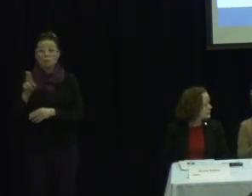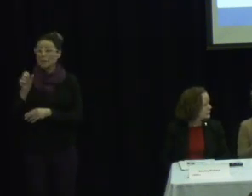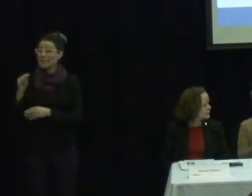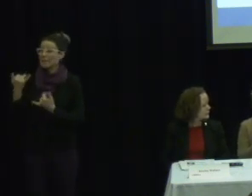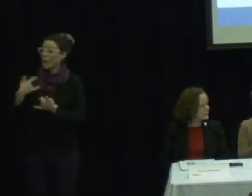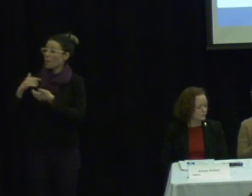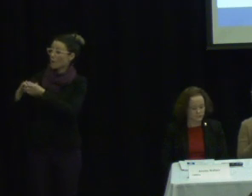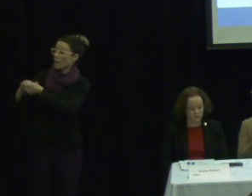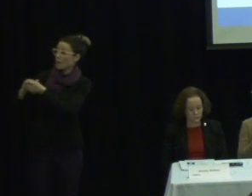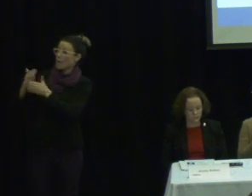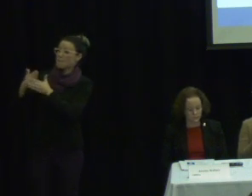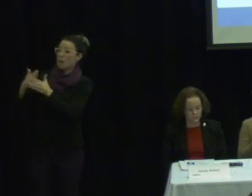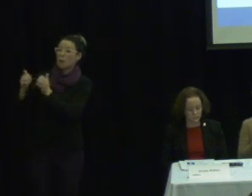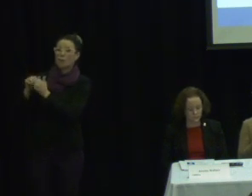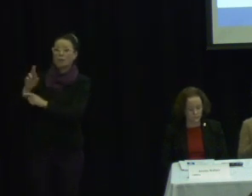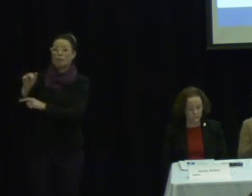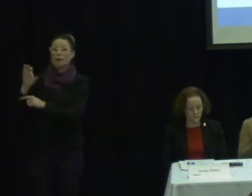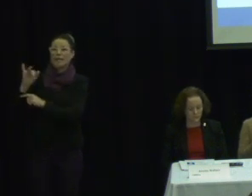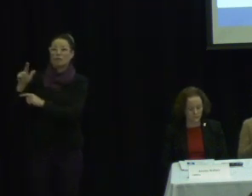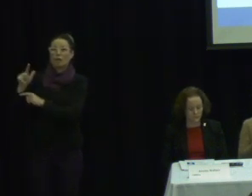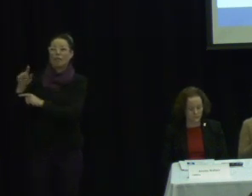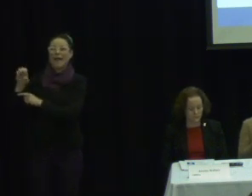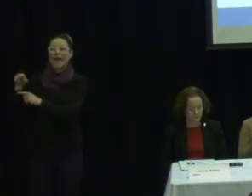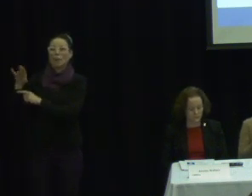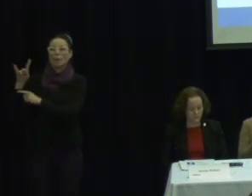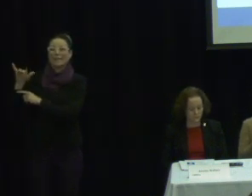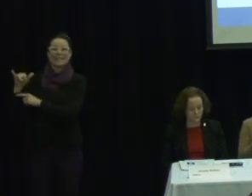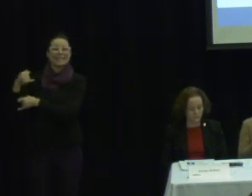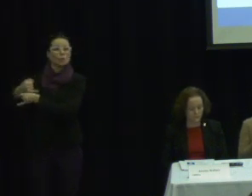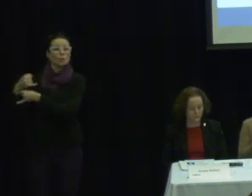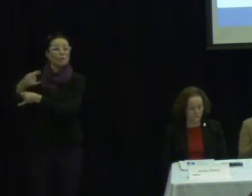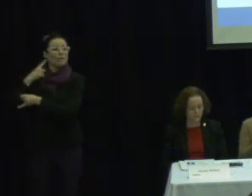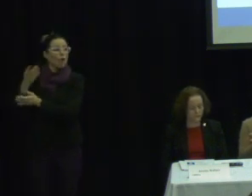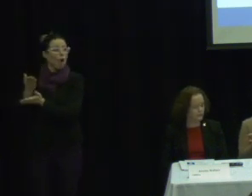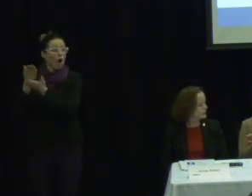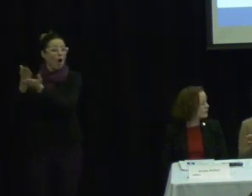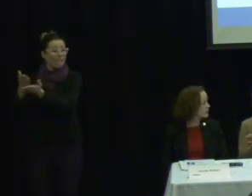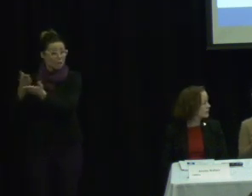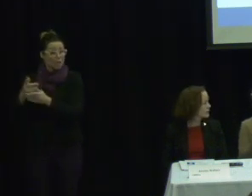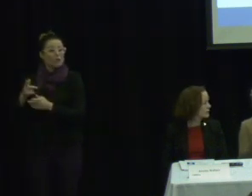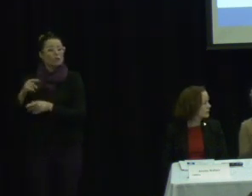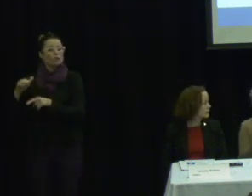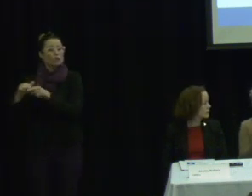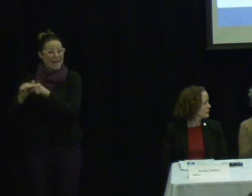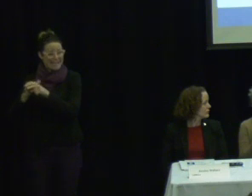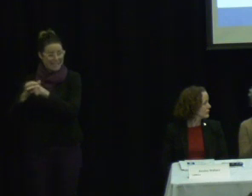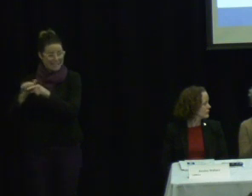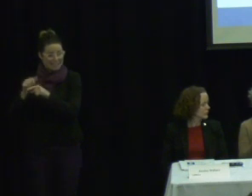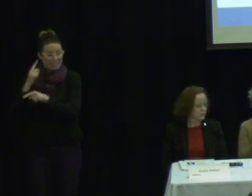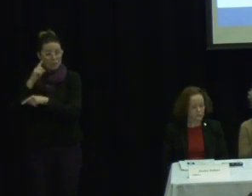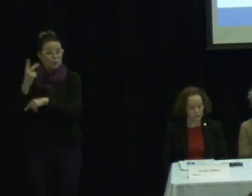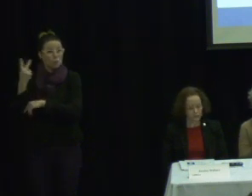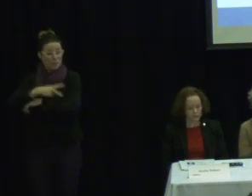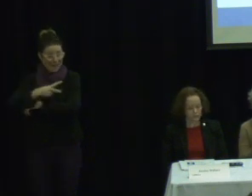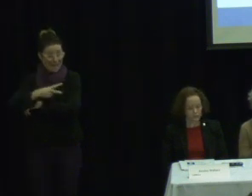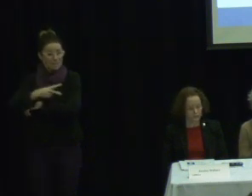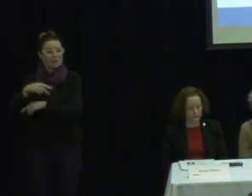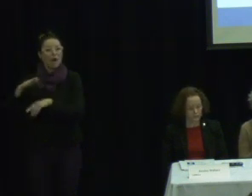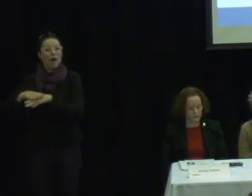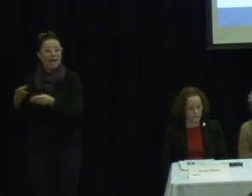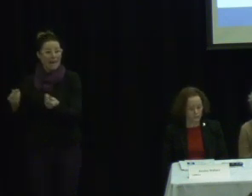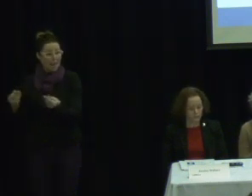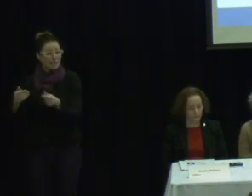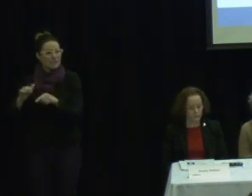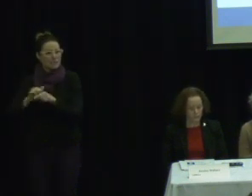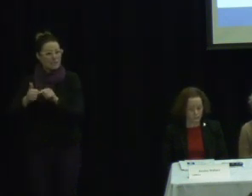Equity Institute to offer REI trainings. These are two-day trainings on campus. And there are